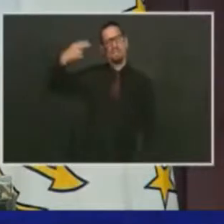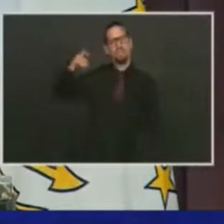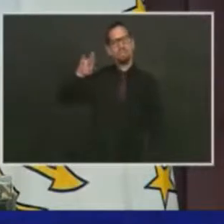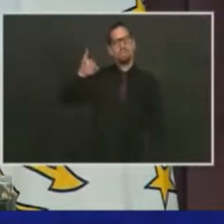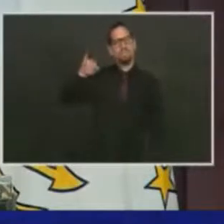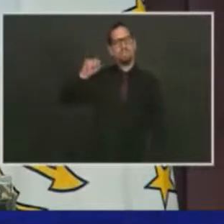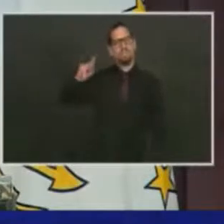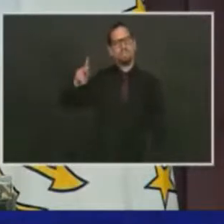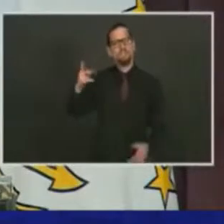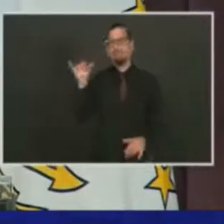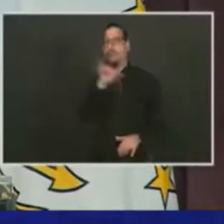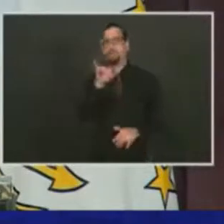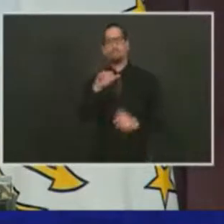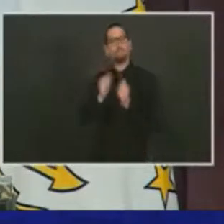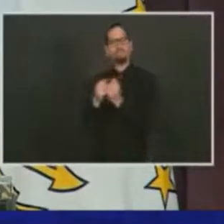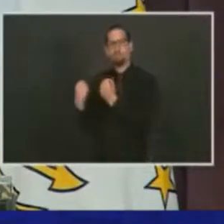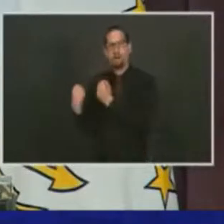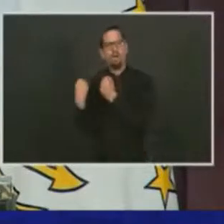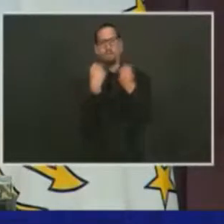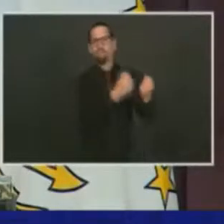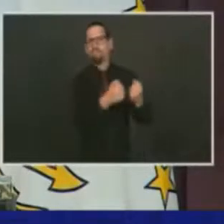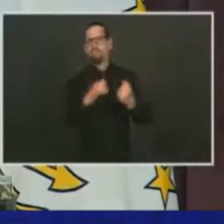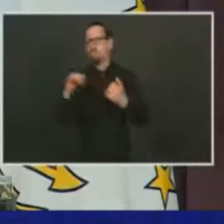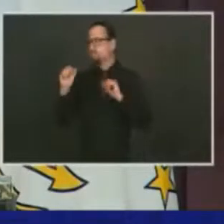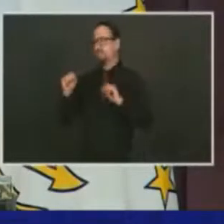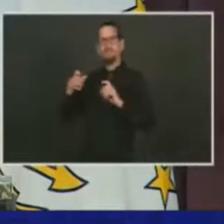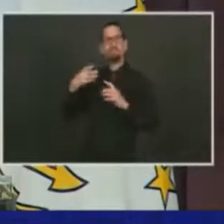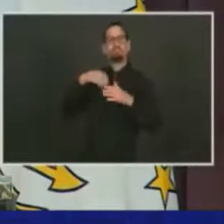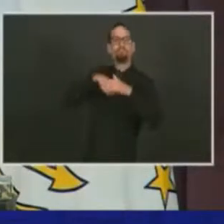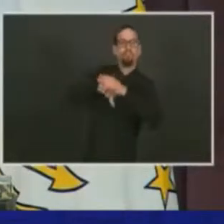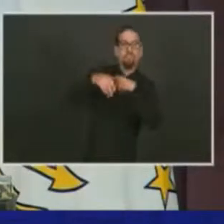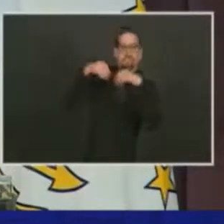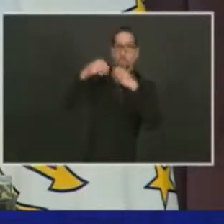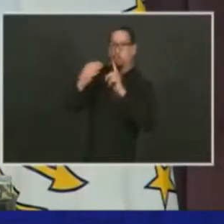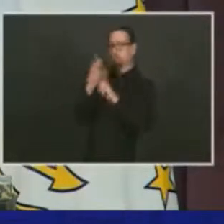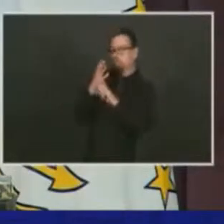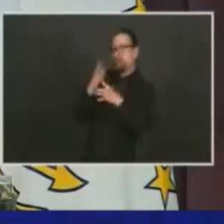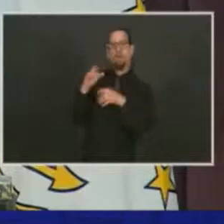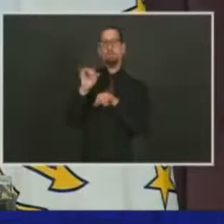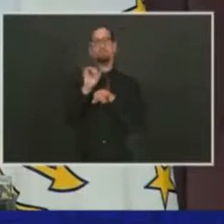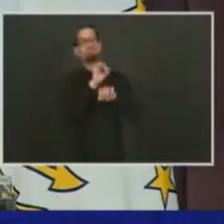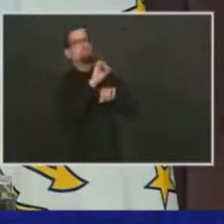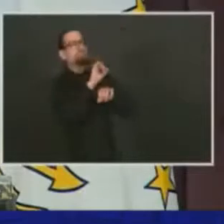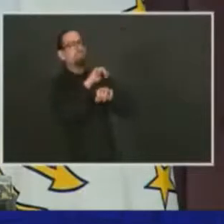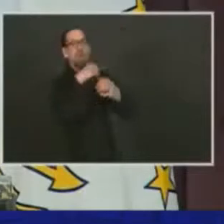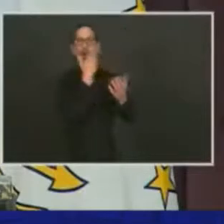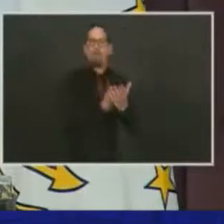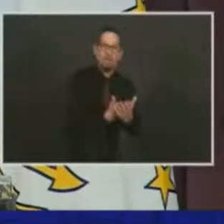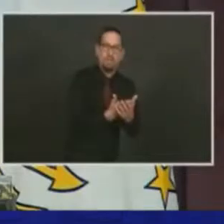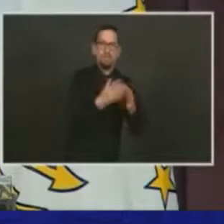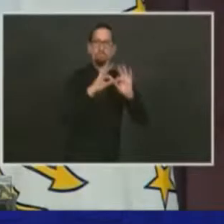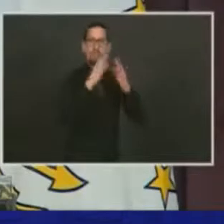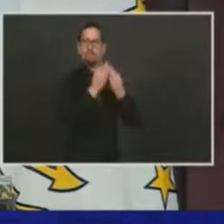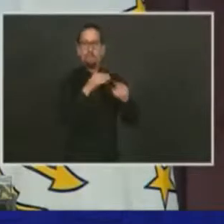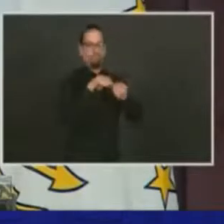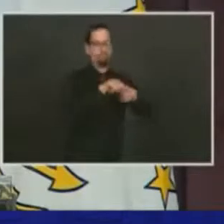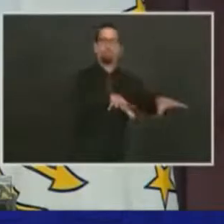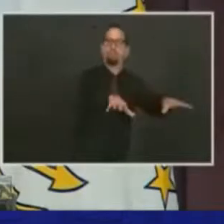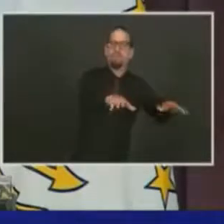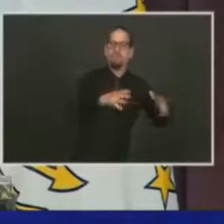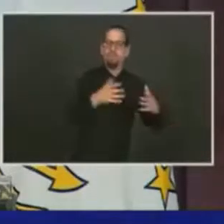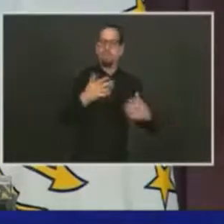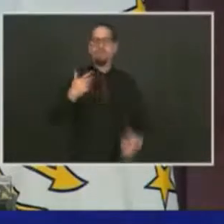symptoms at all, we don't want you traveling. By the way, there's other risks. There's a risk you